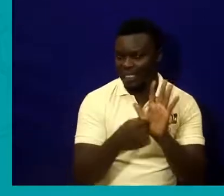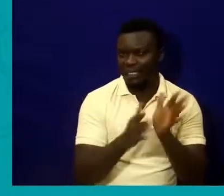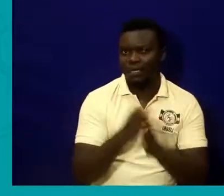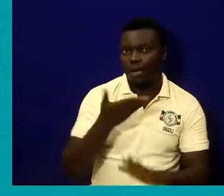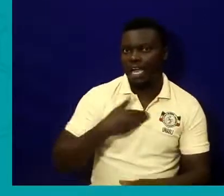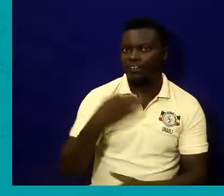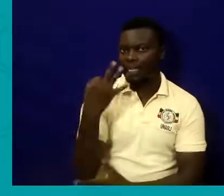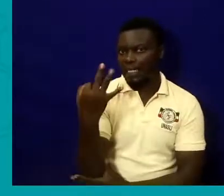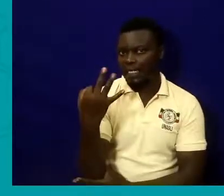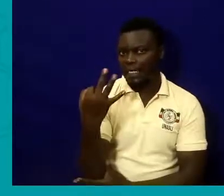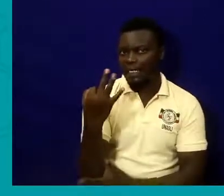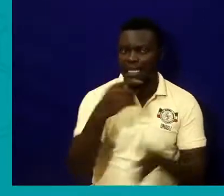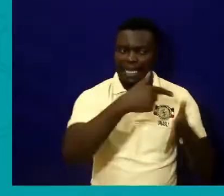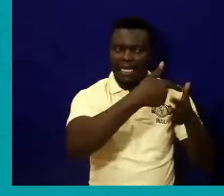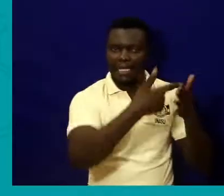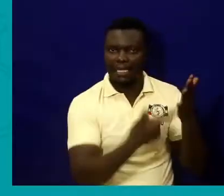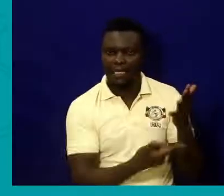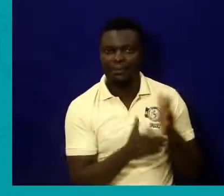We have three elements